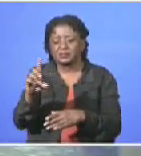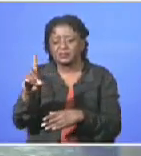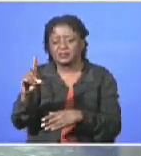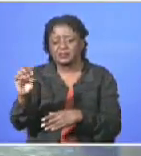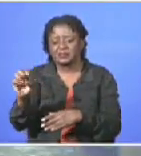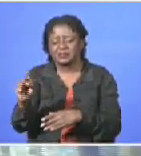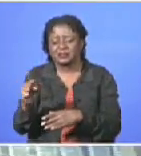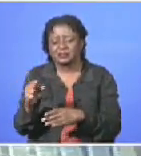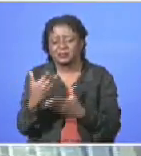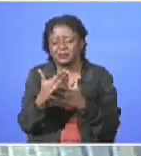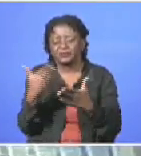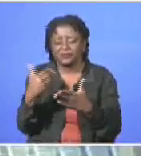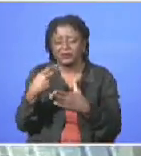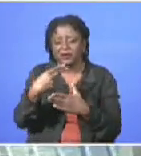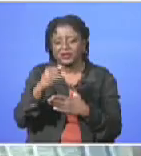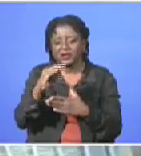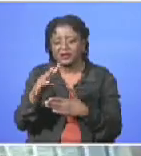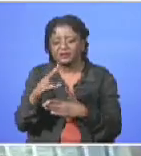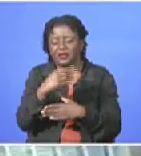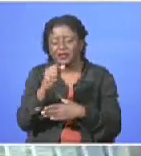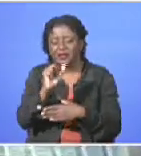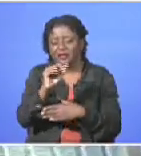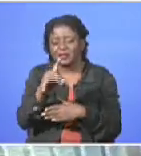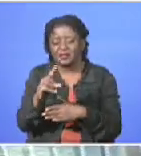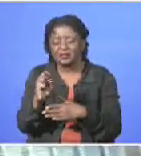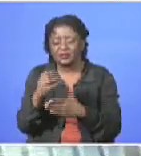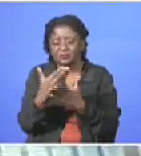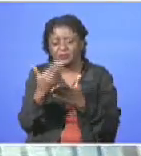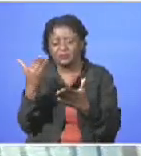but one health official says it no longer has to be.